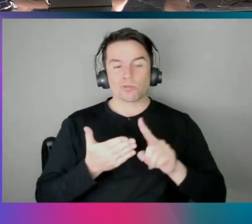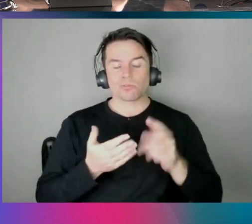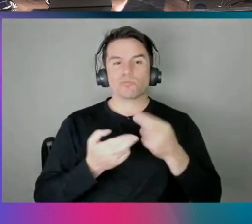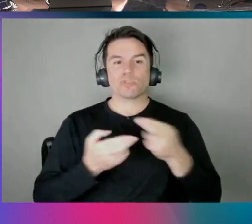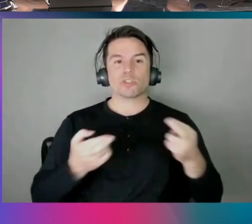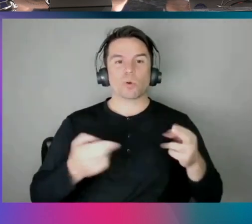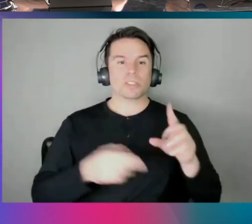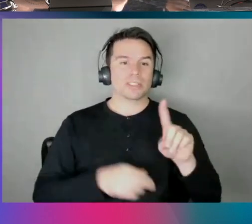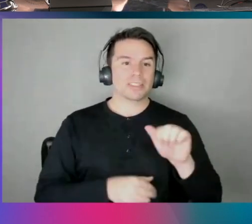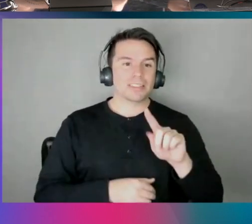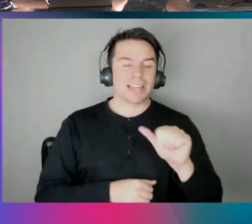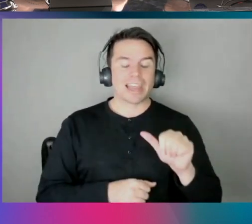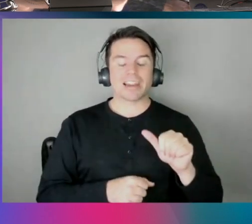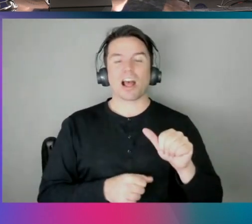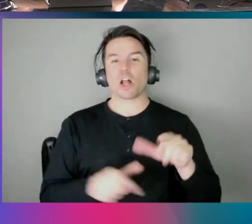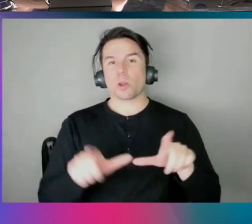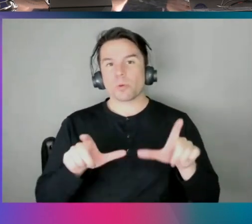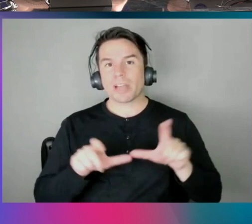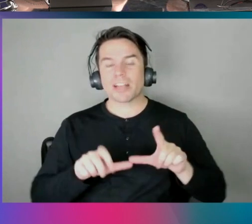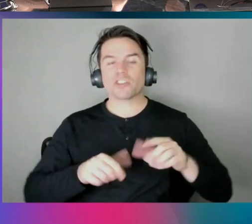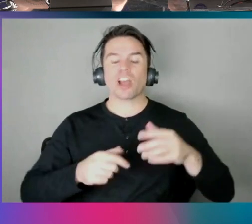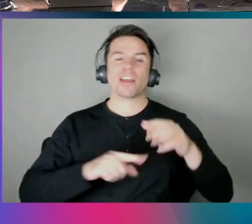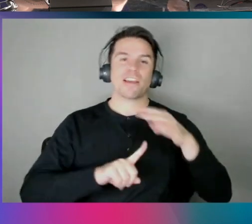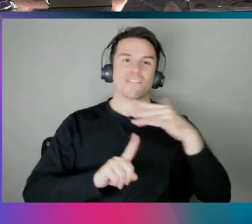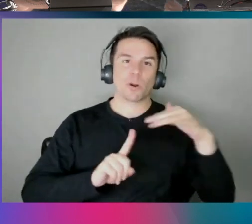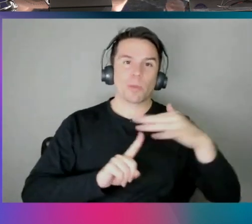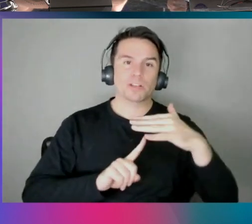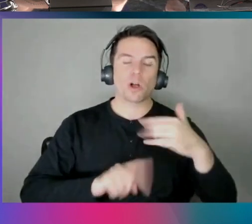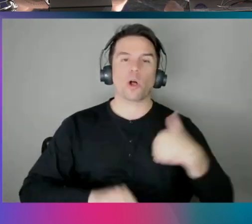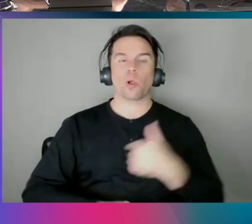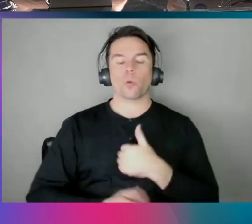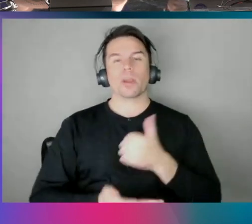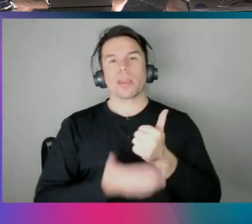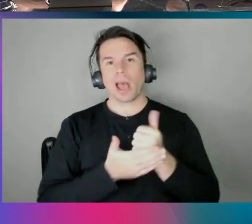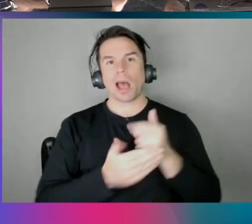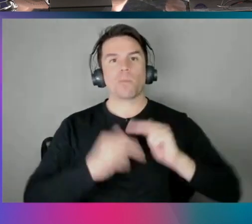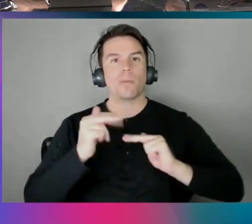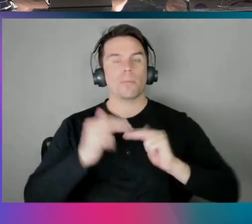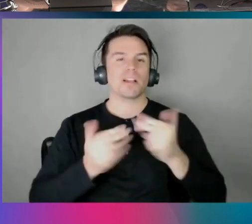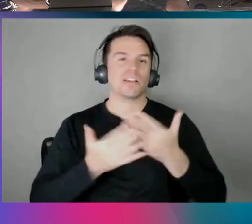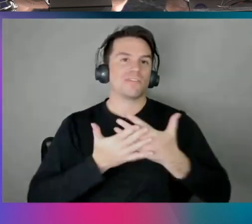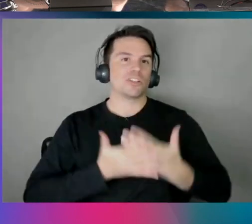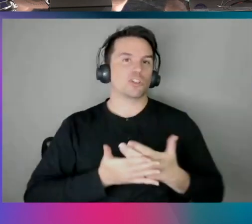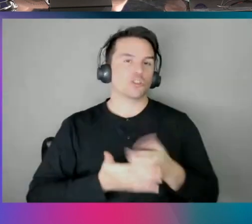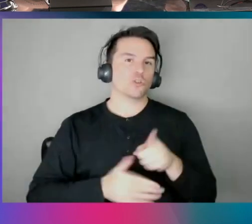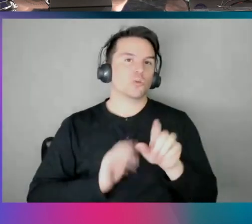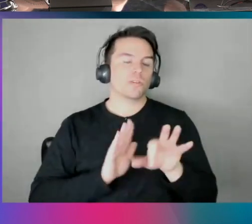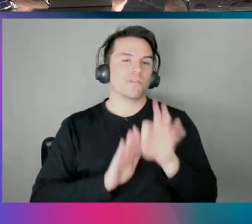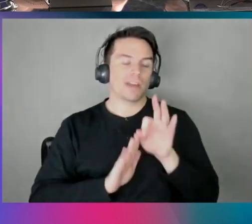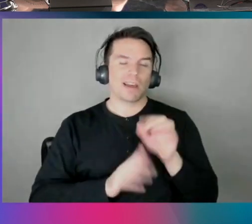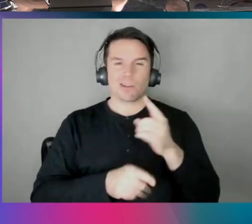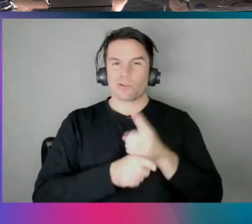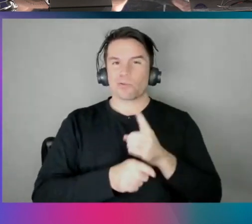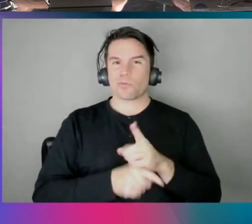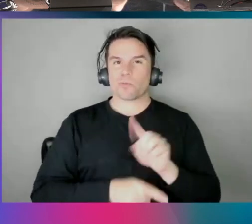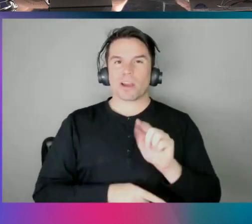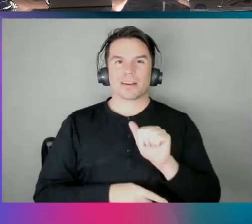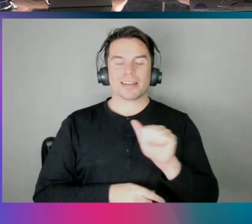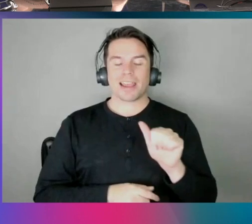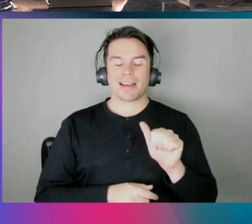We help and build filters such that you can find the right data that is right for your application and helping you answer the questions that you need to